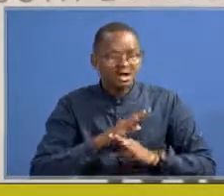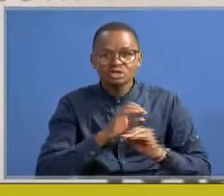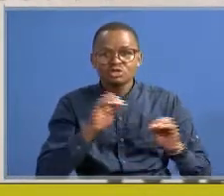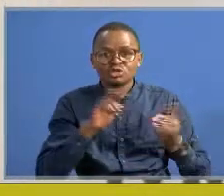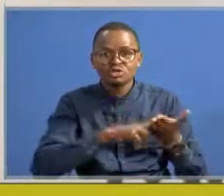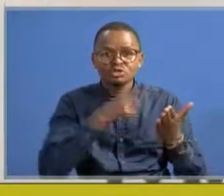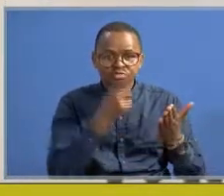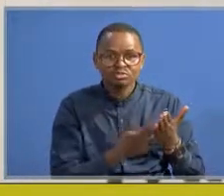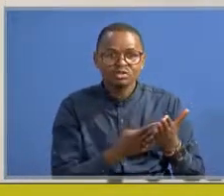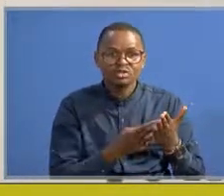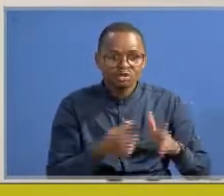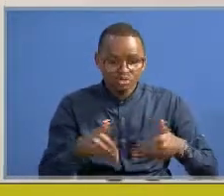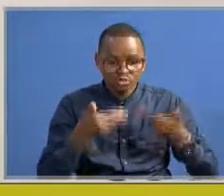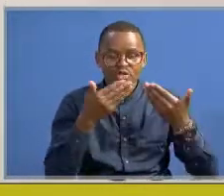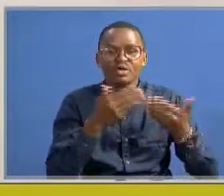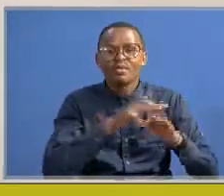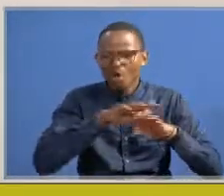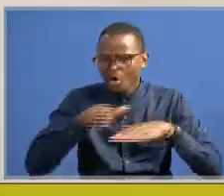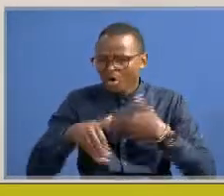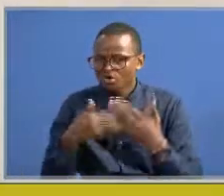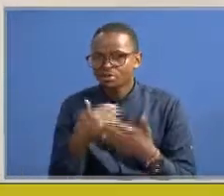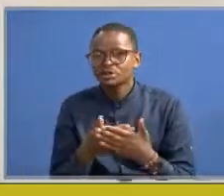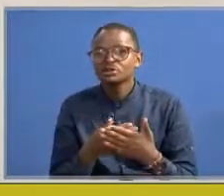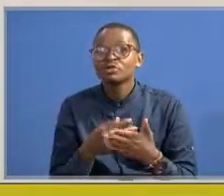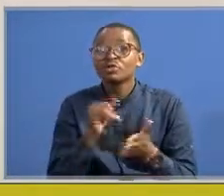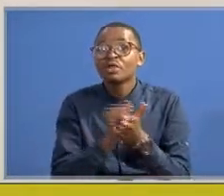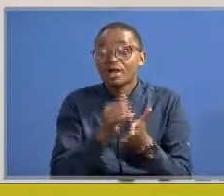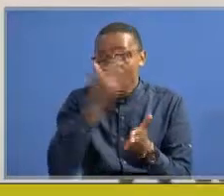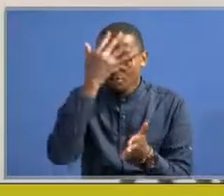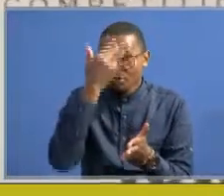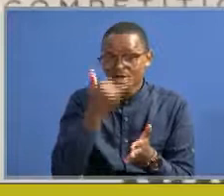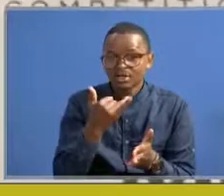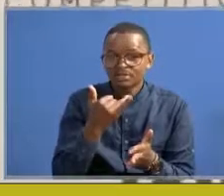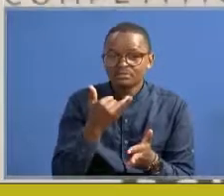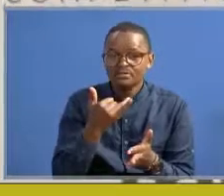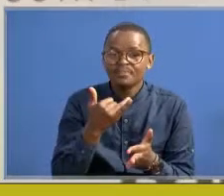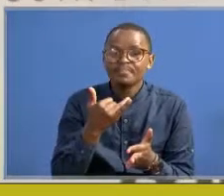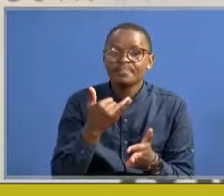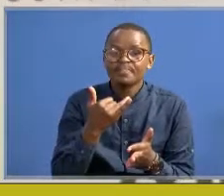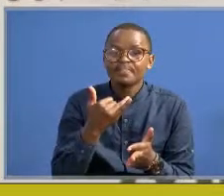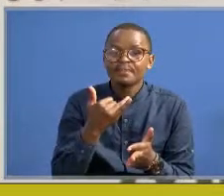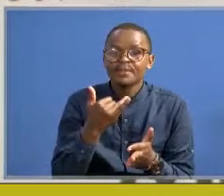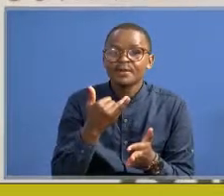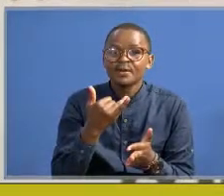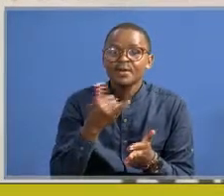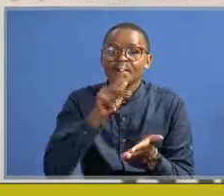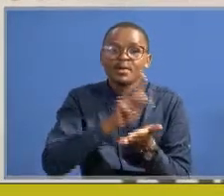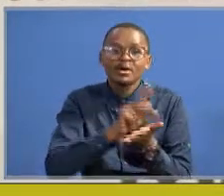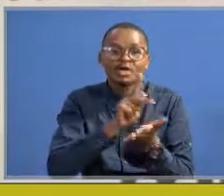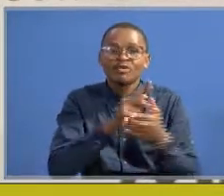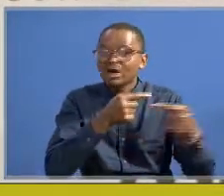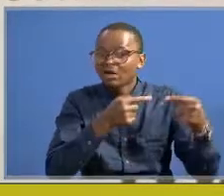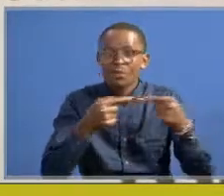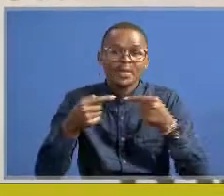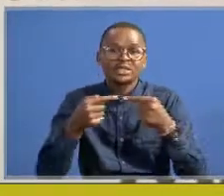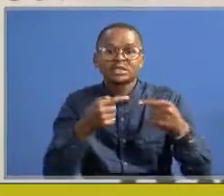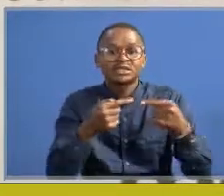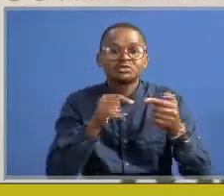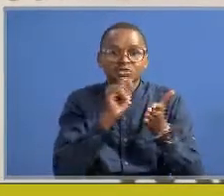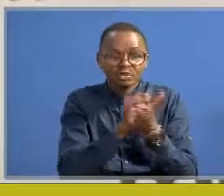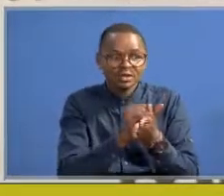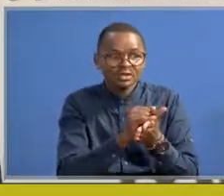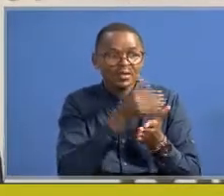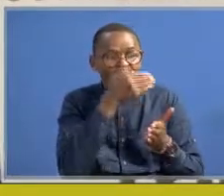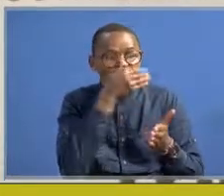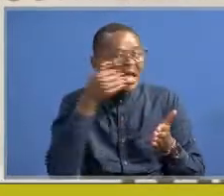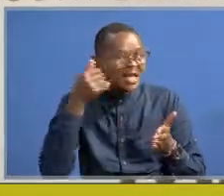resources to give everyone. So that's why it is packaged in terms of a competition, so that the